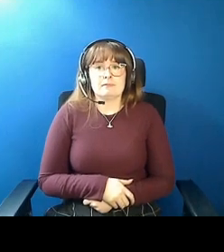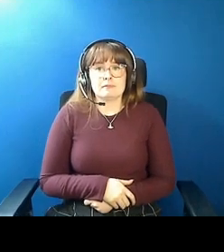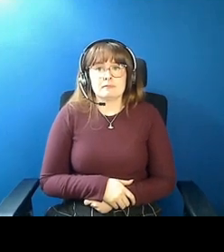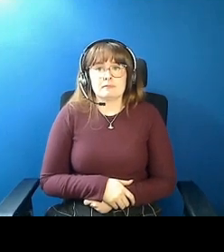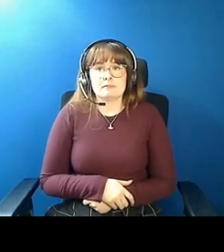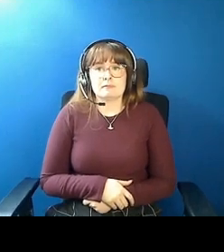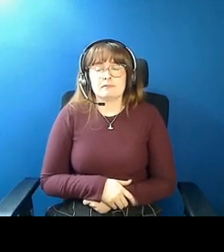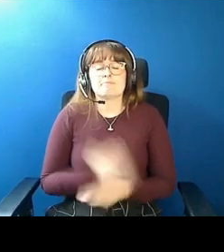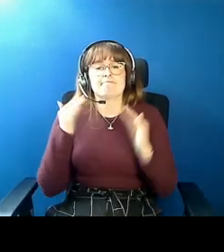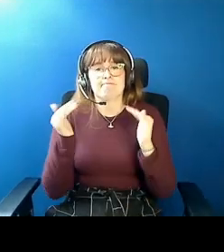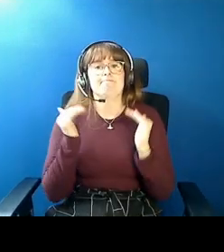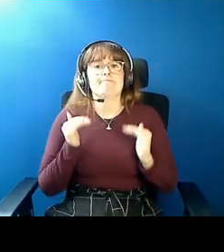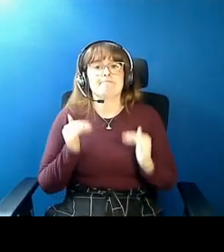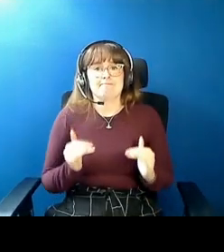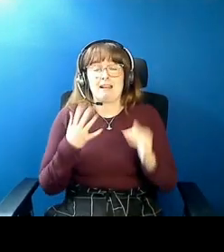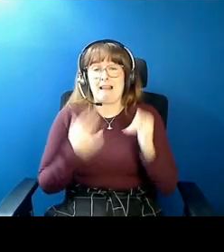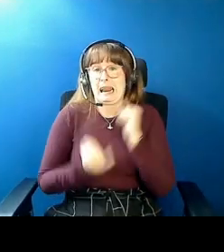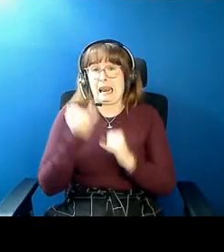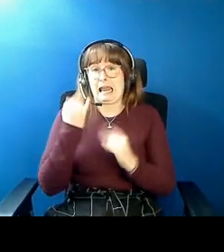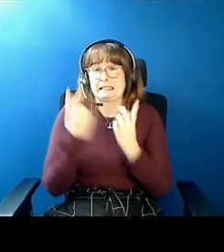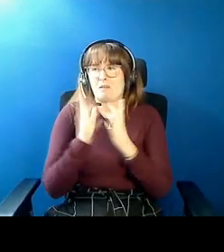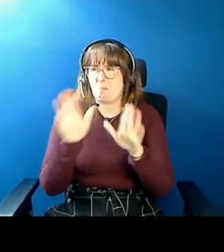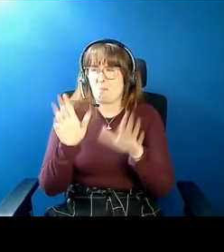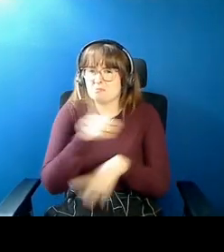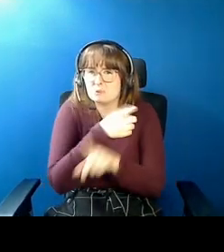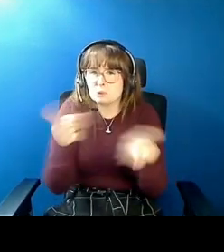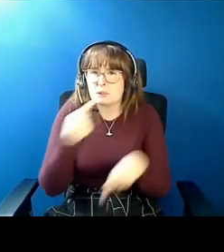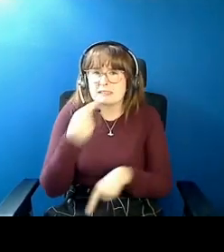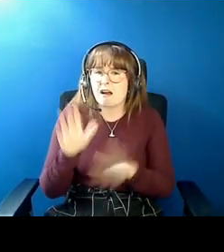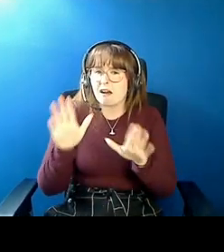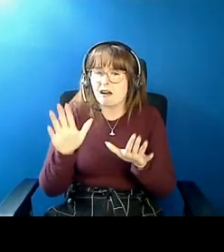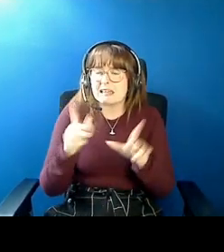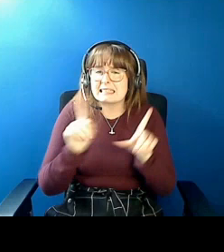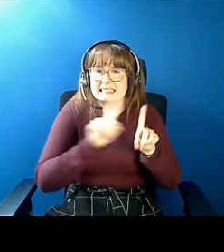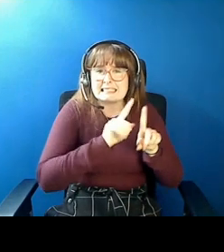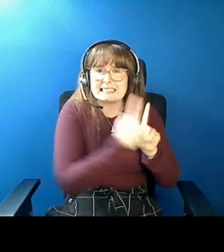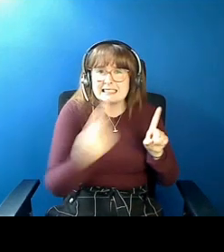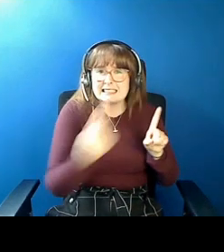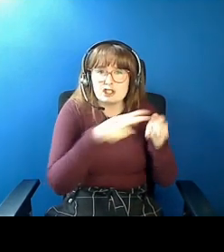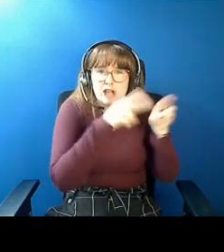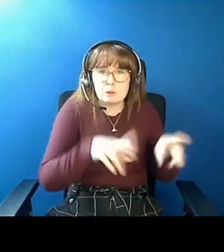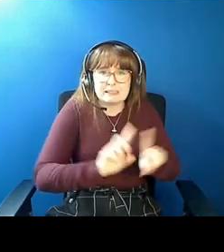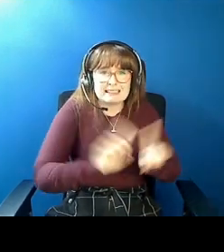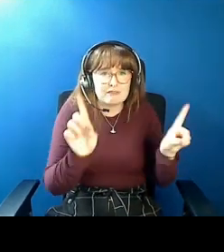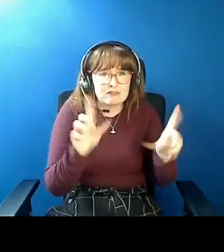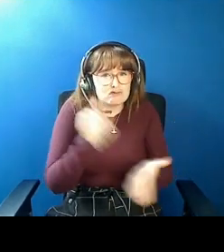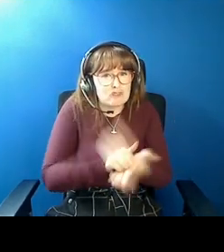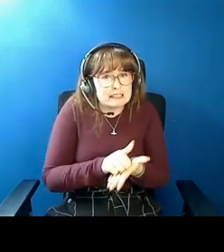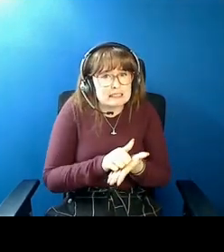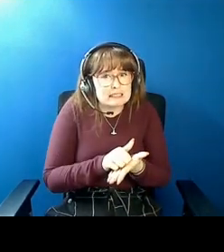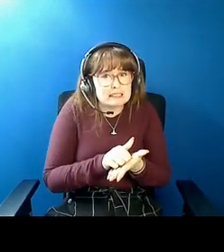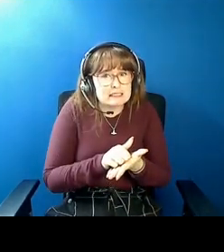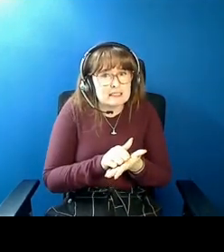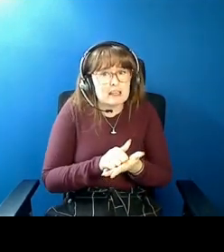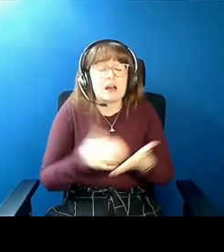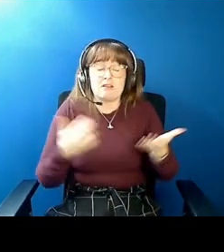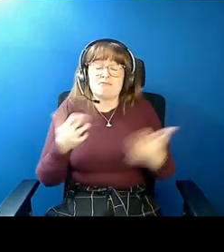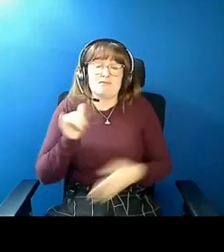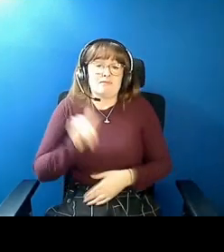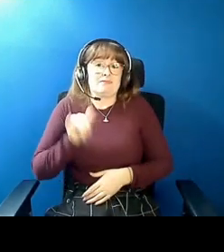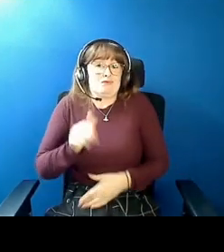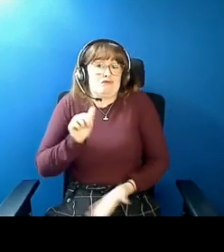Moving on, the last thing, but you're saying, hang on a minute, but every property is different, isn't it? When it comes down to it, and it's absolutely true. You